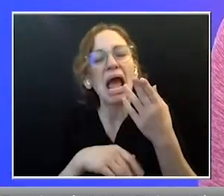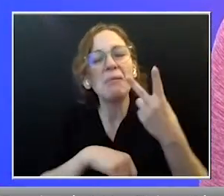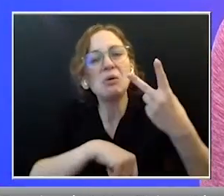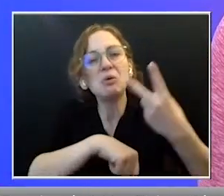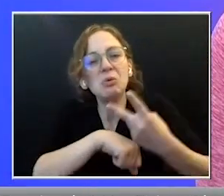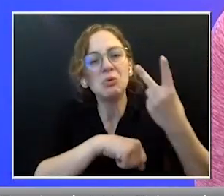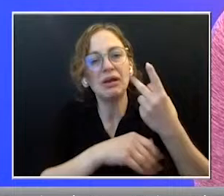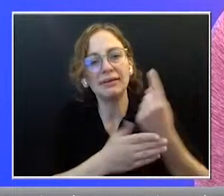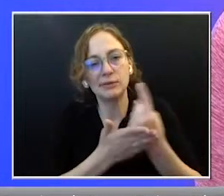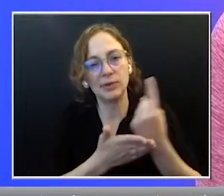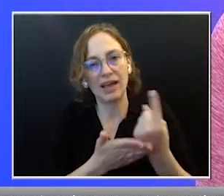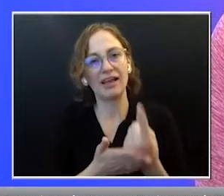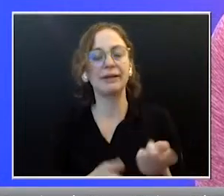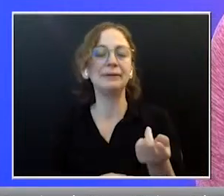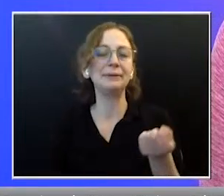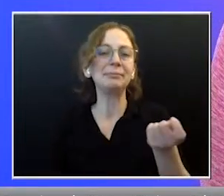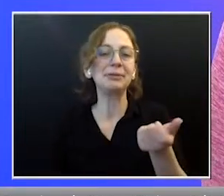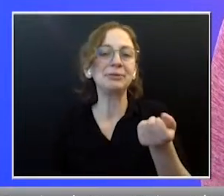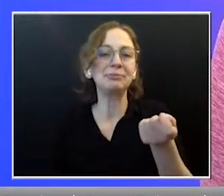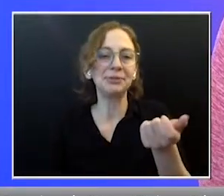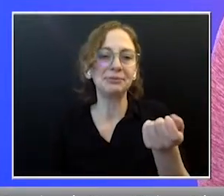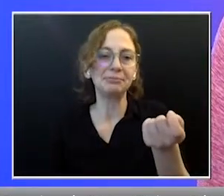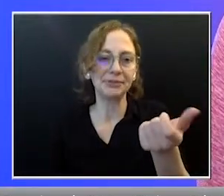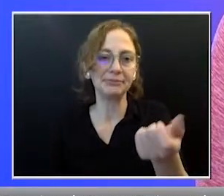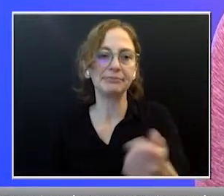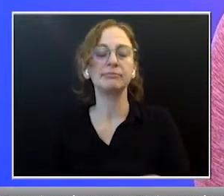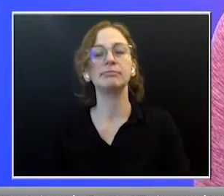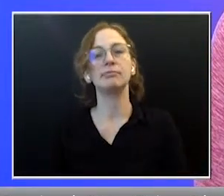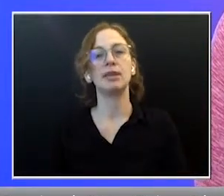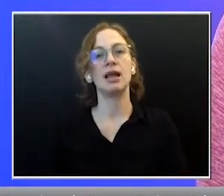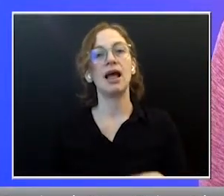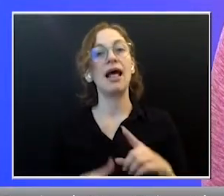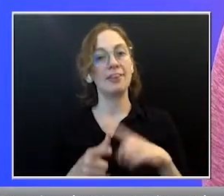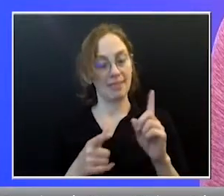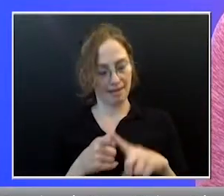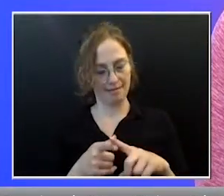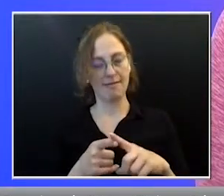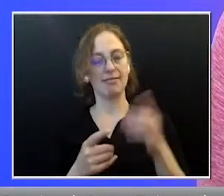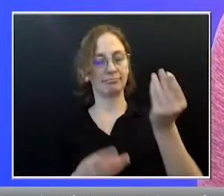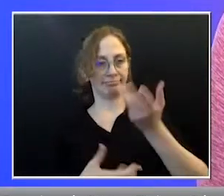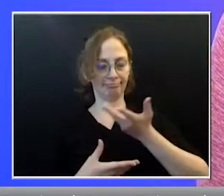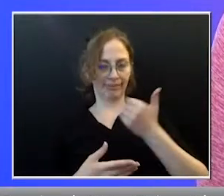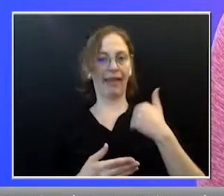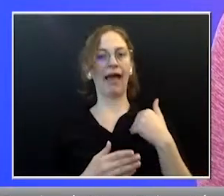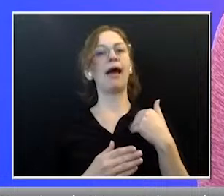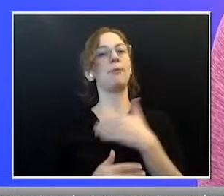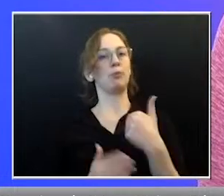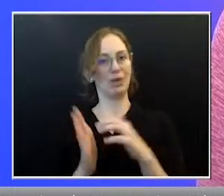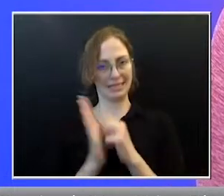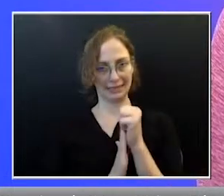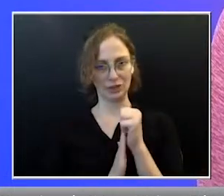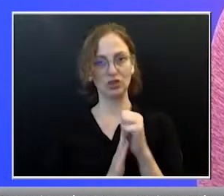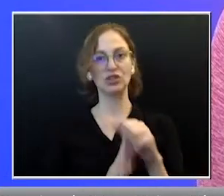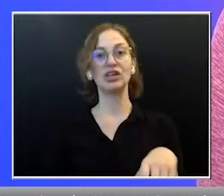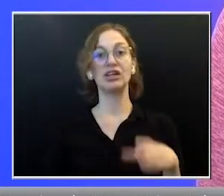bit here, a little bit there, and then I was diagnosed with the breast cancer. And after Dr. Fabian, diagnosed me with